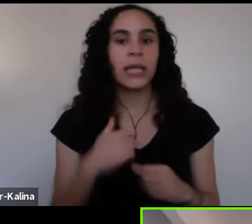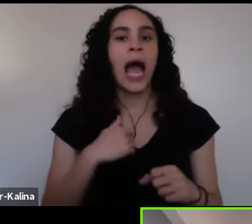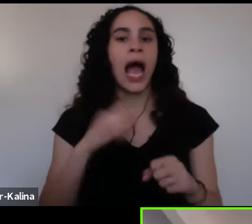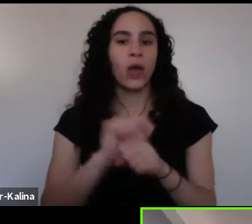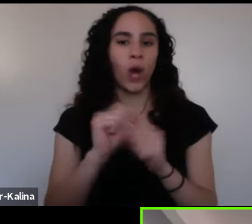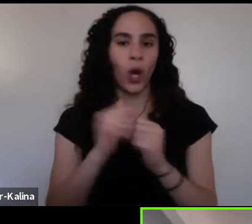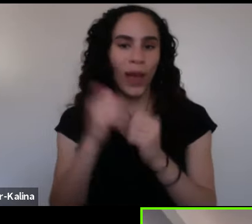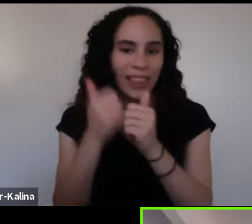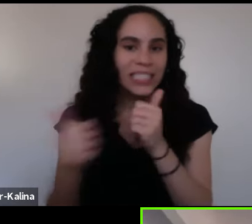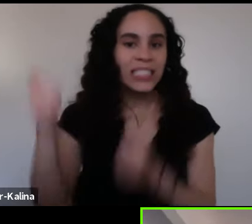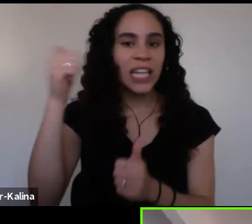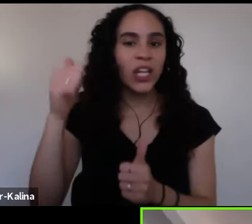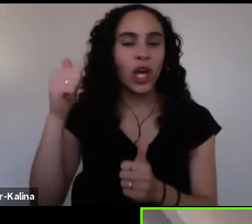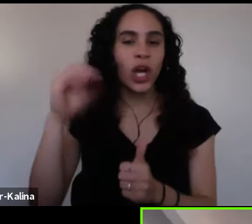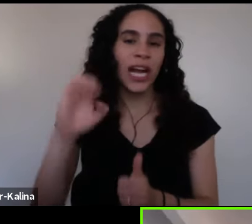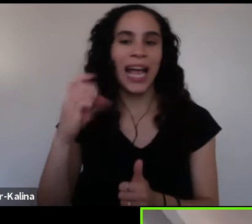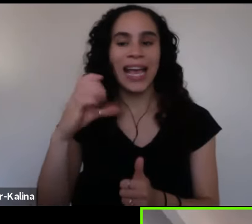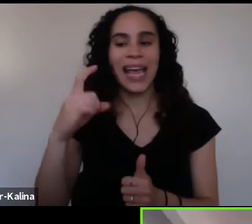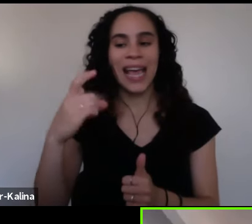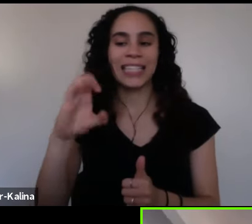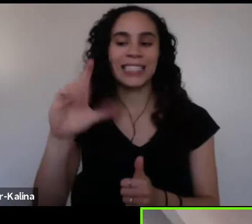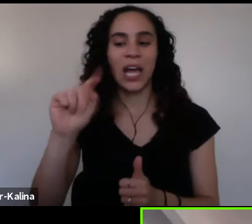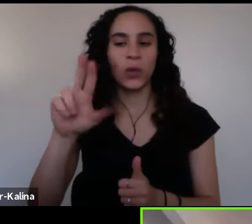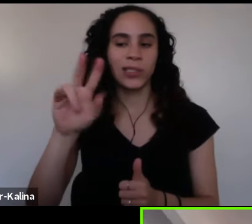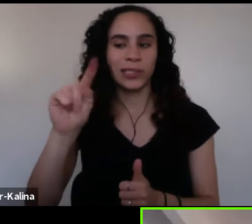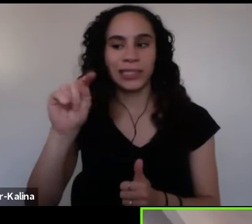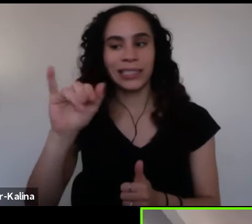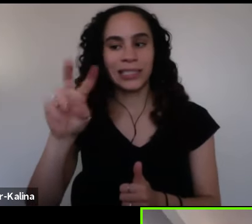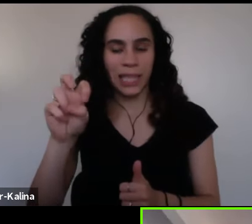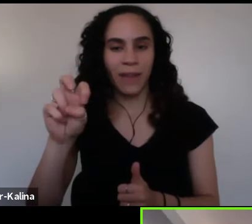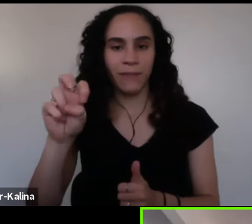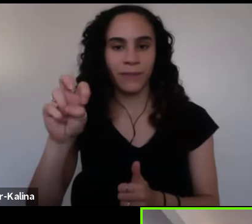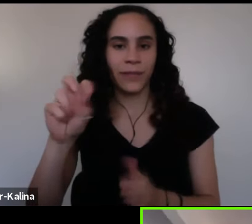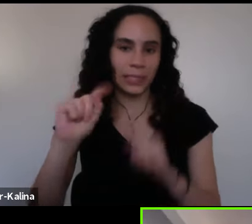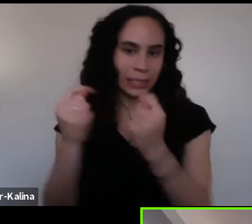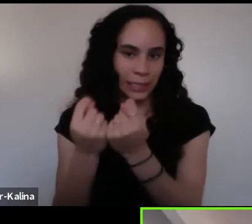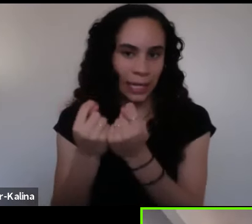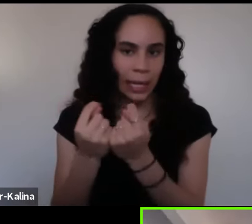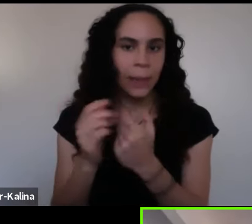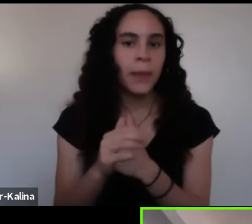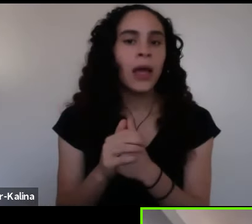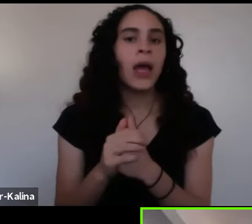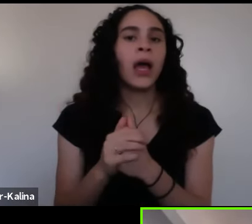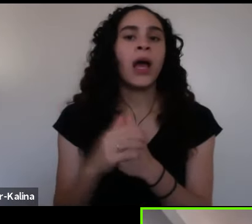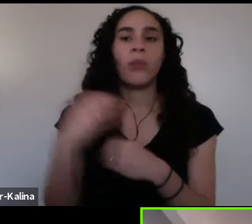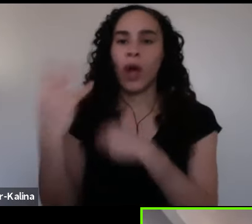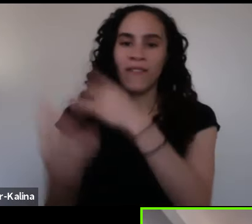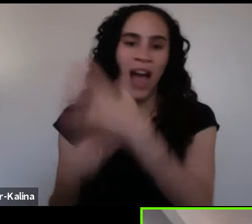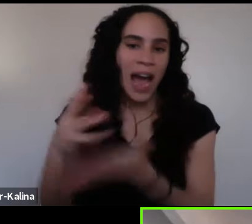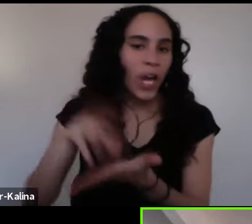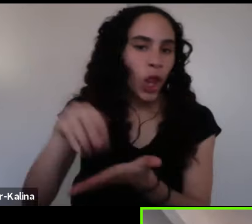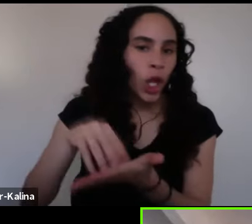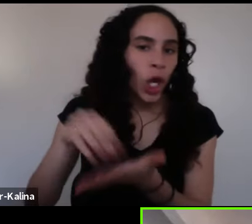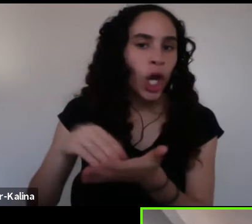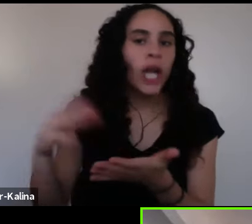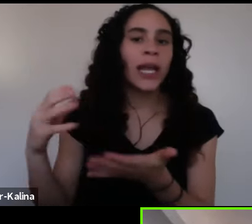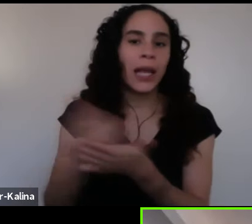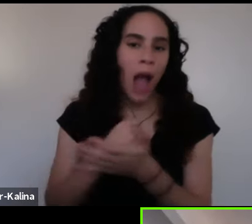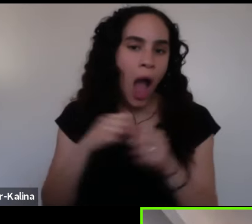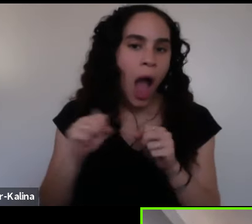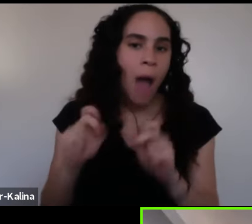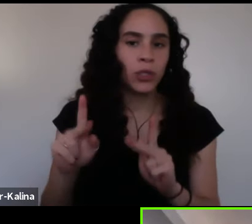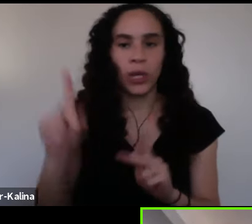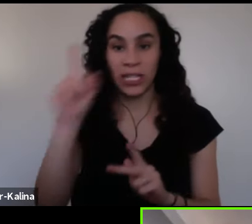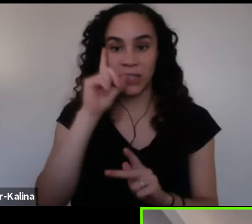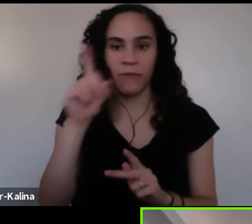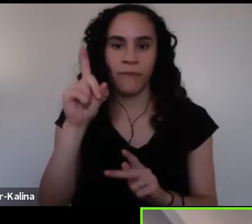our C-suite, and then also providing learning opportunities for the rest of the company. But the way